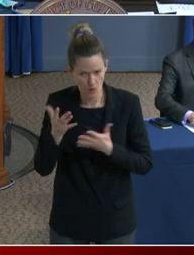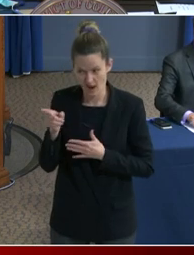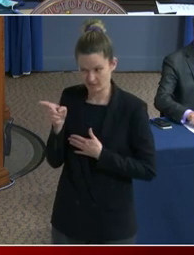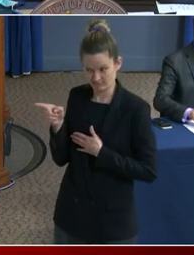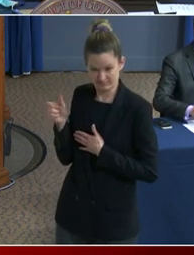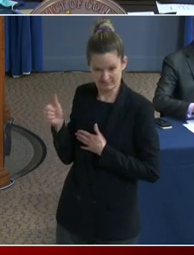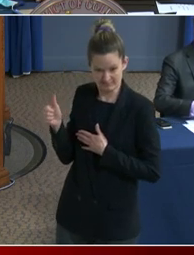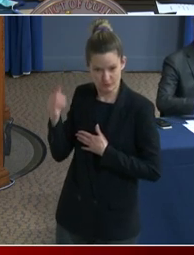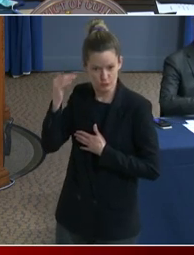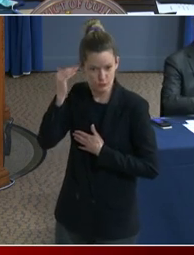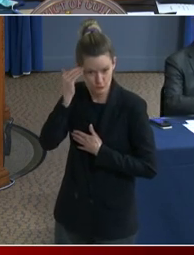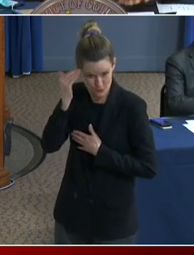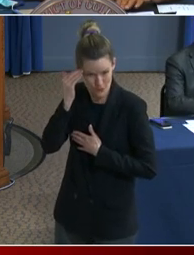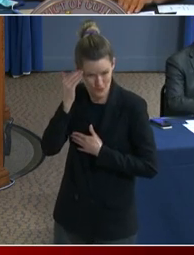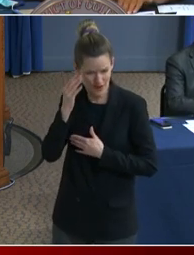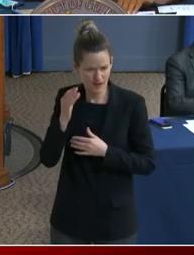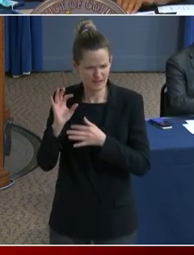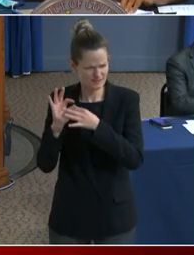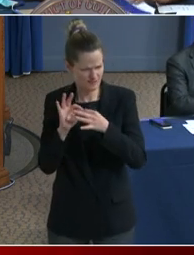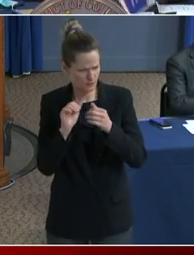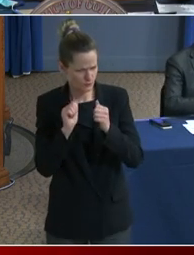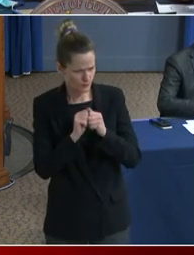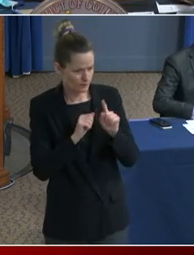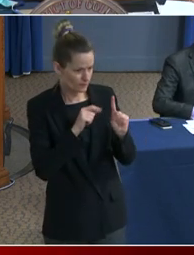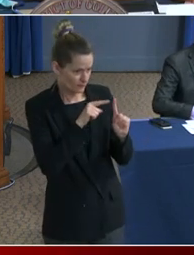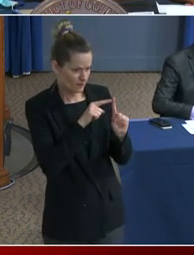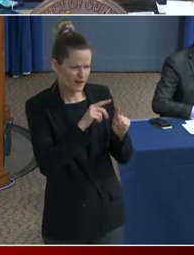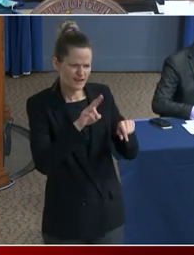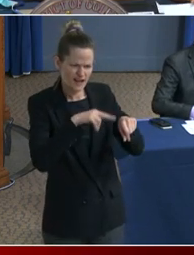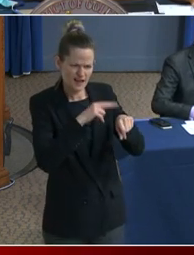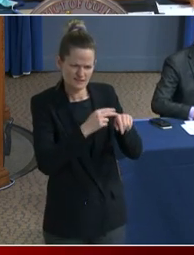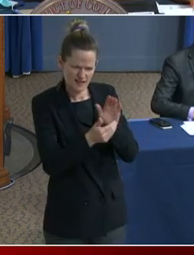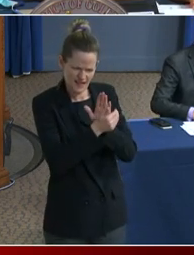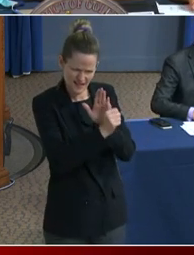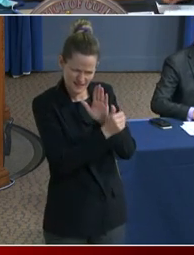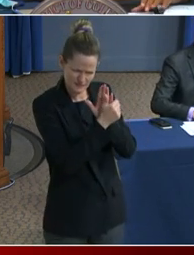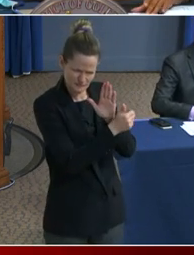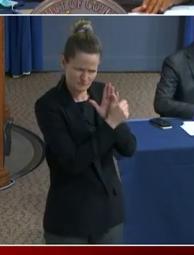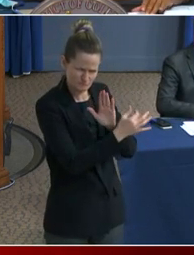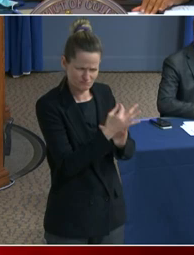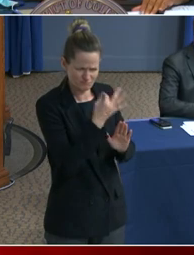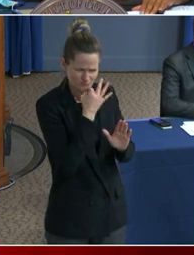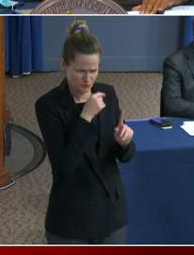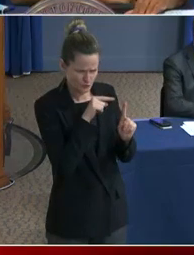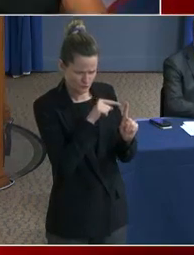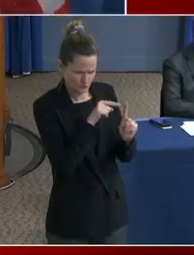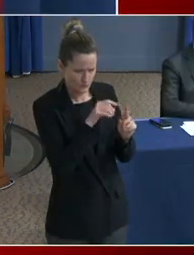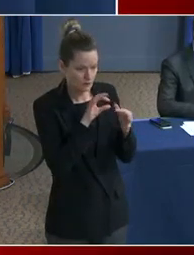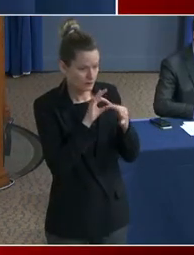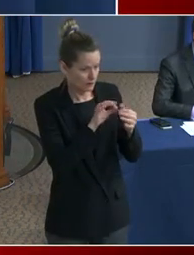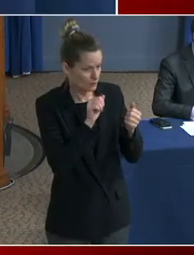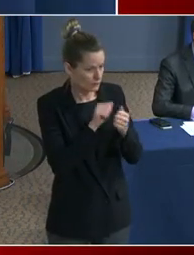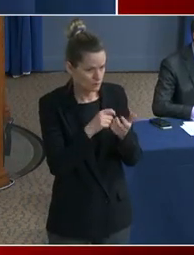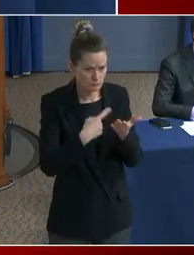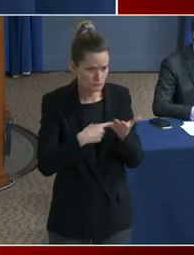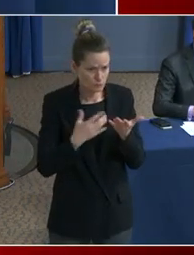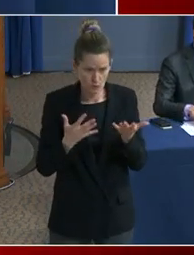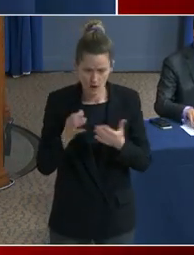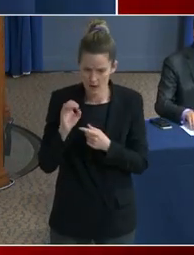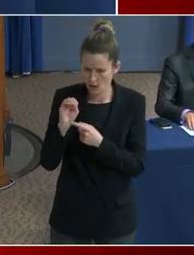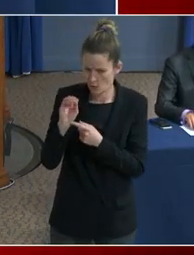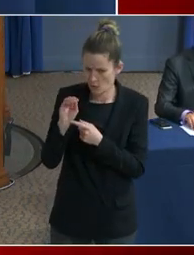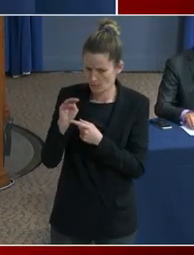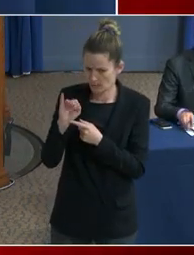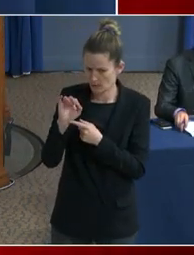discussions with national experts about the OMICRON variant. So with that, I'm going to